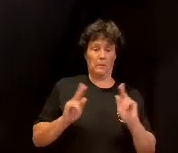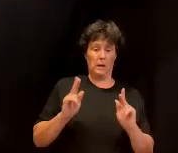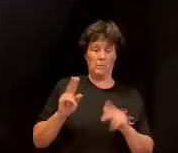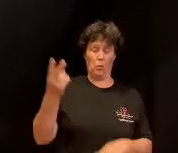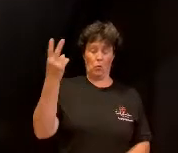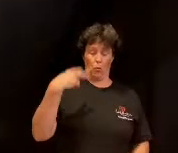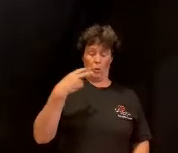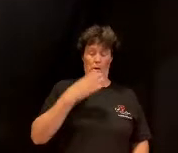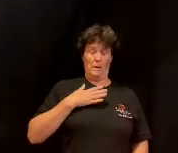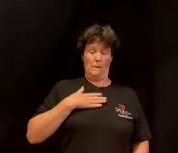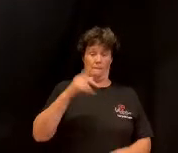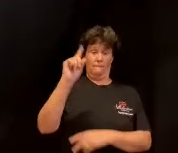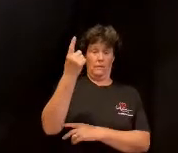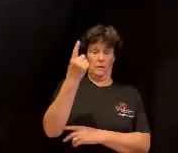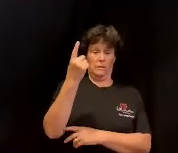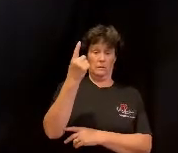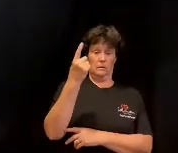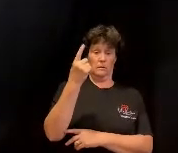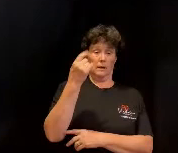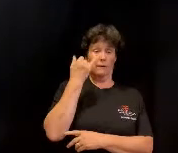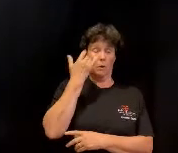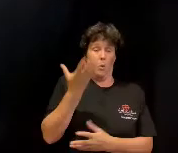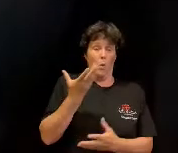people to read Matthew, Mark, Luke, and John,